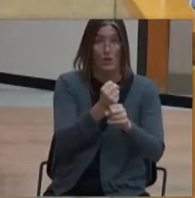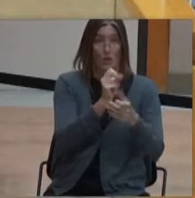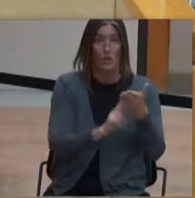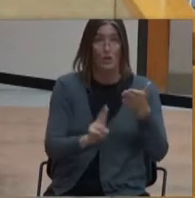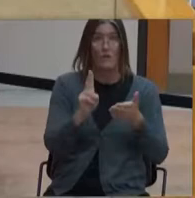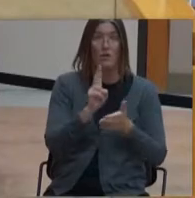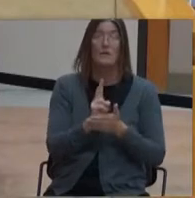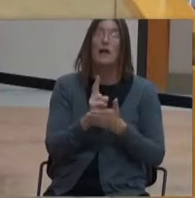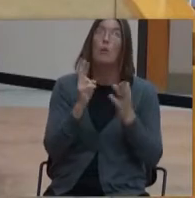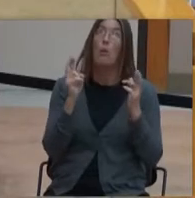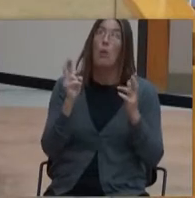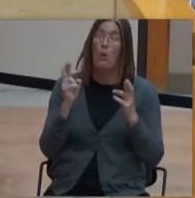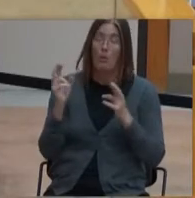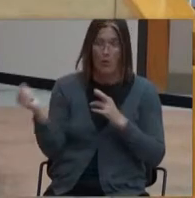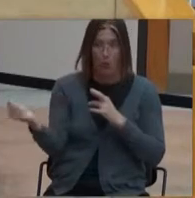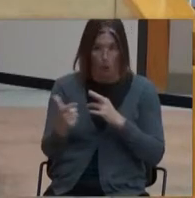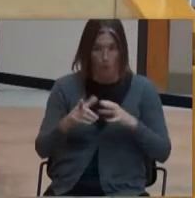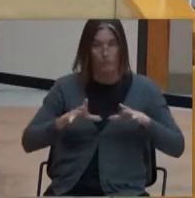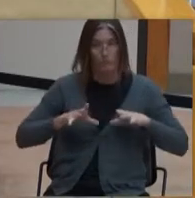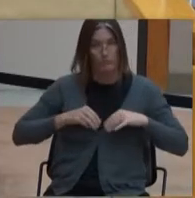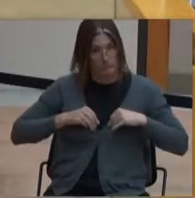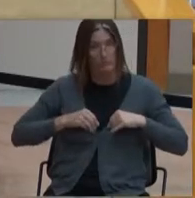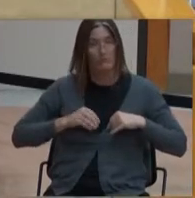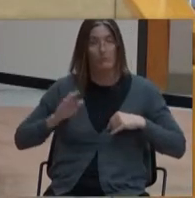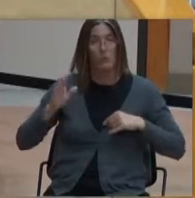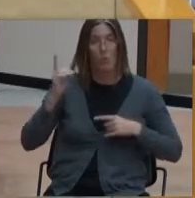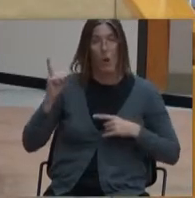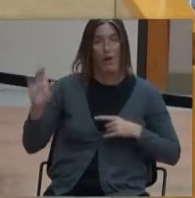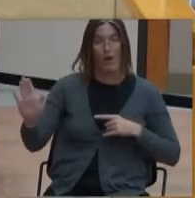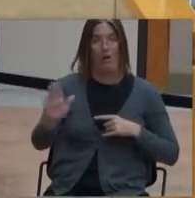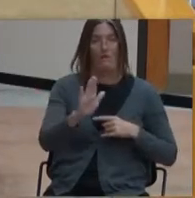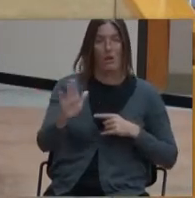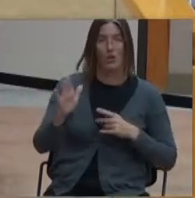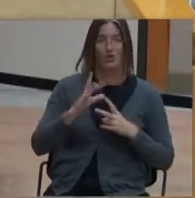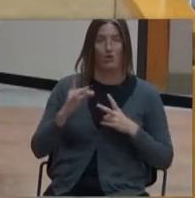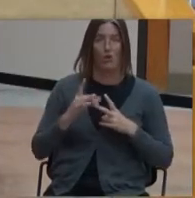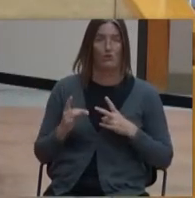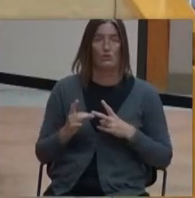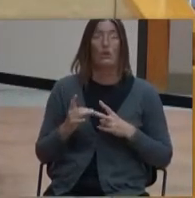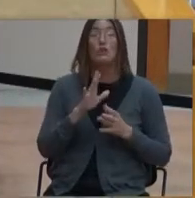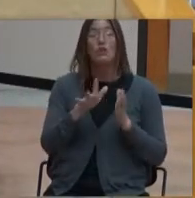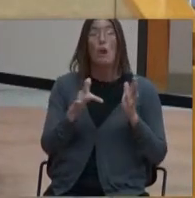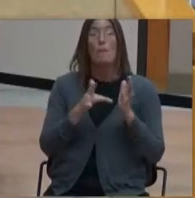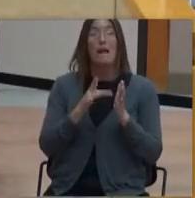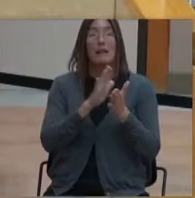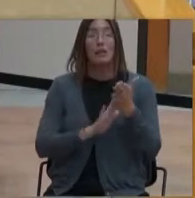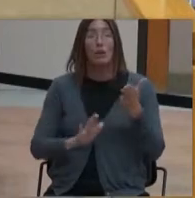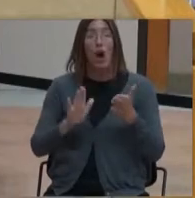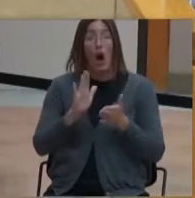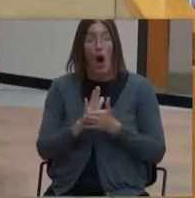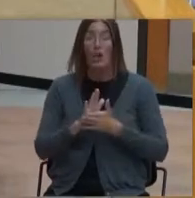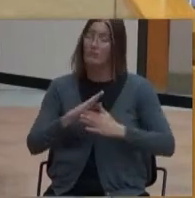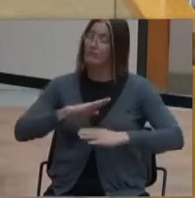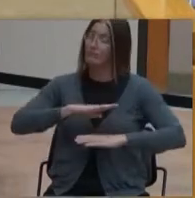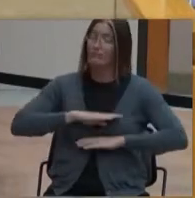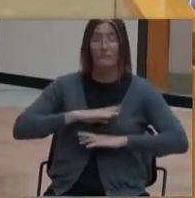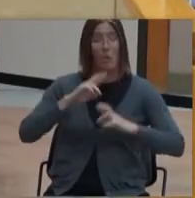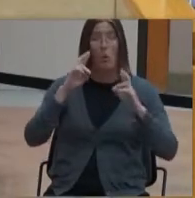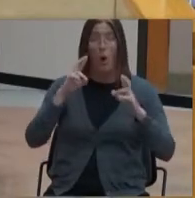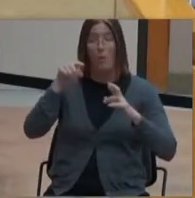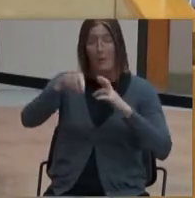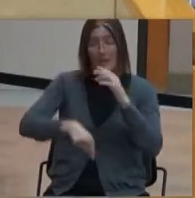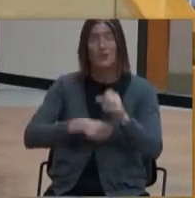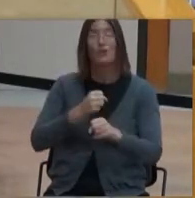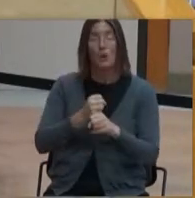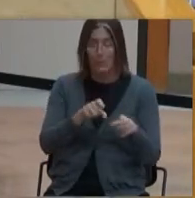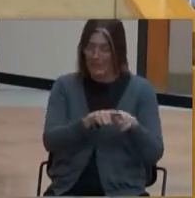That is all for now on our upcoming opportunities that Middle College is looking forward to. We hope that this year is just as fulfilling, if not more, for our student body. Thank you for